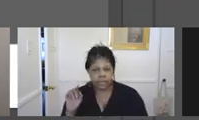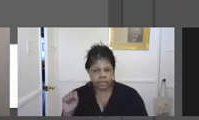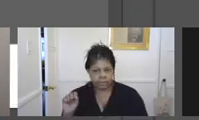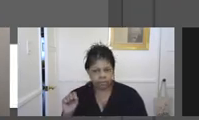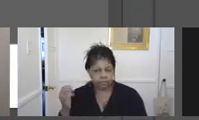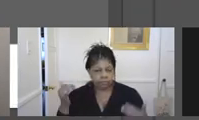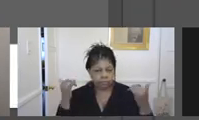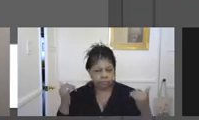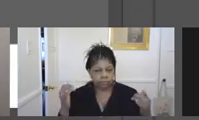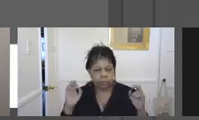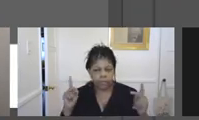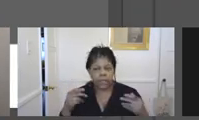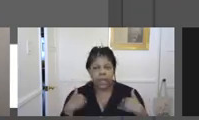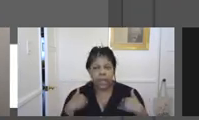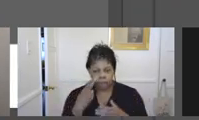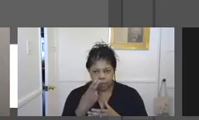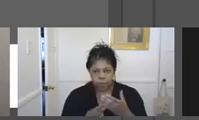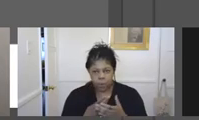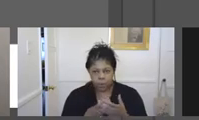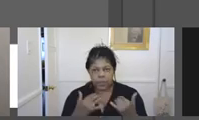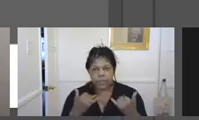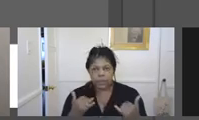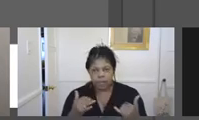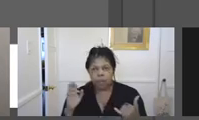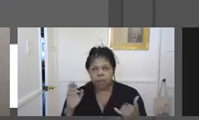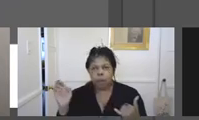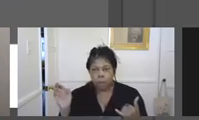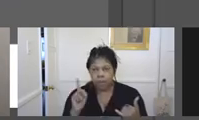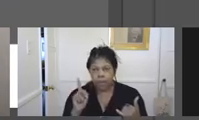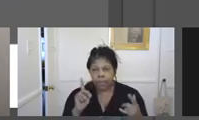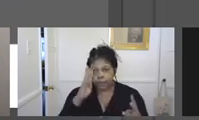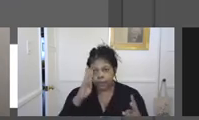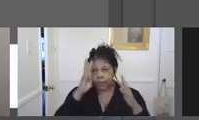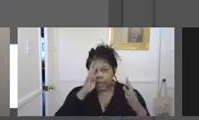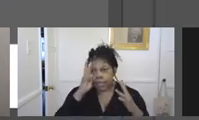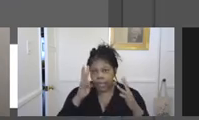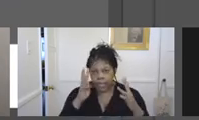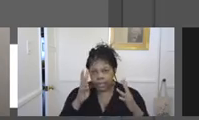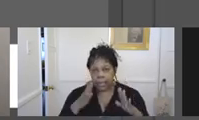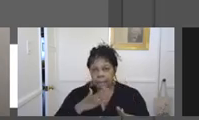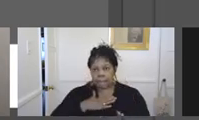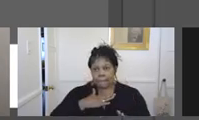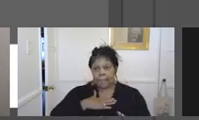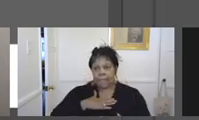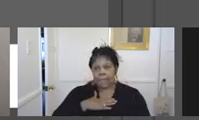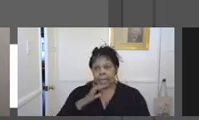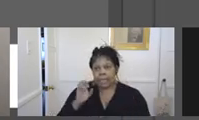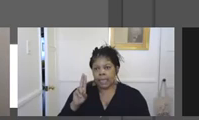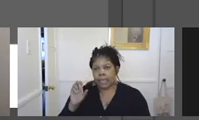So I have both of them. Now I can go back and I can create my custom brush. So I make sure that I have my brush panel